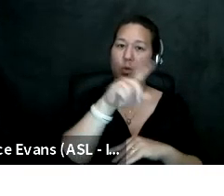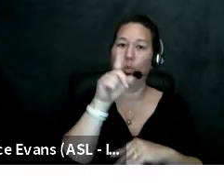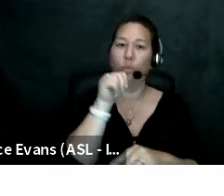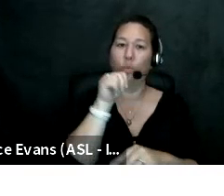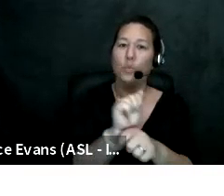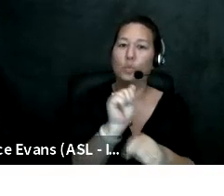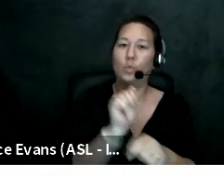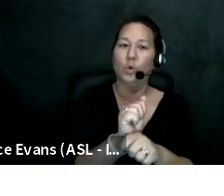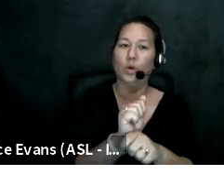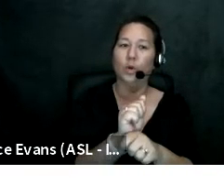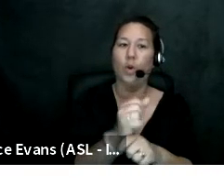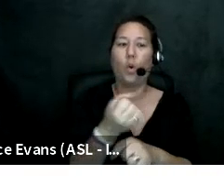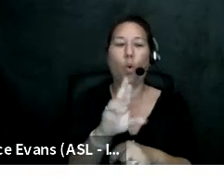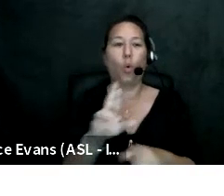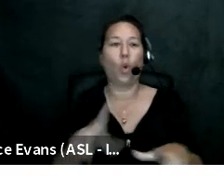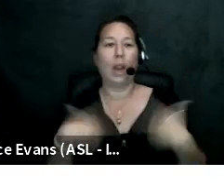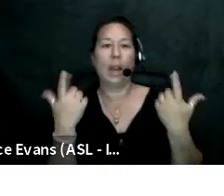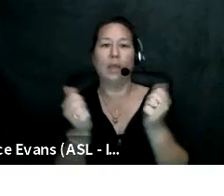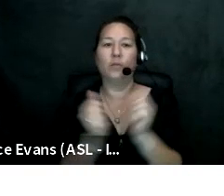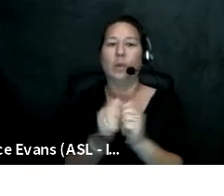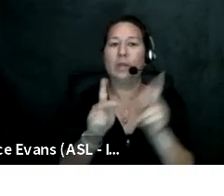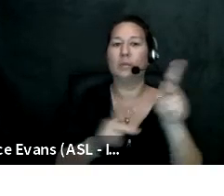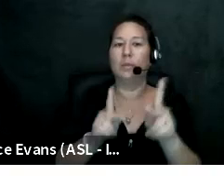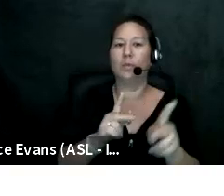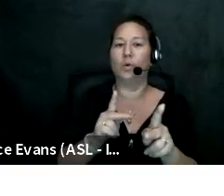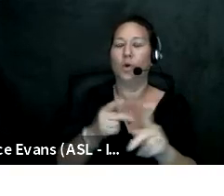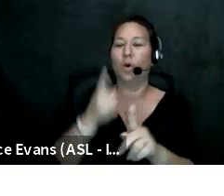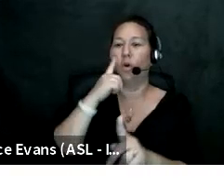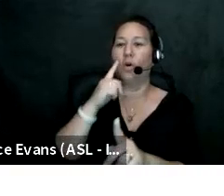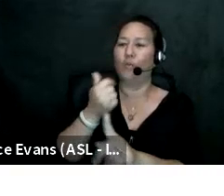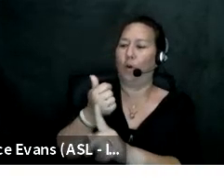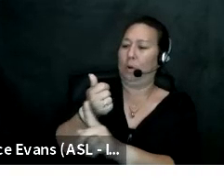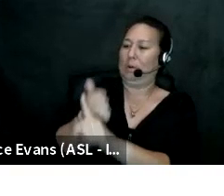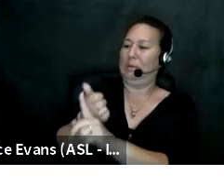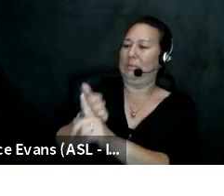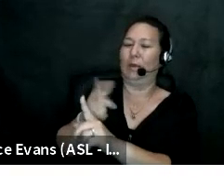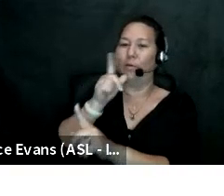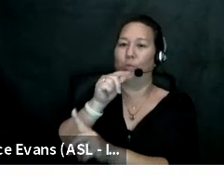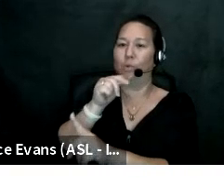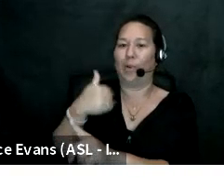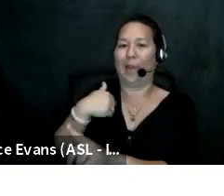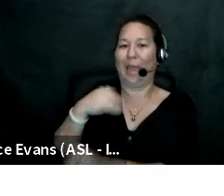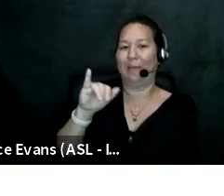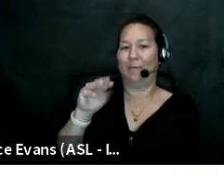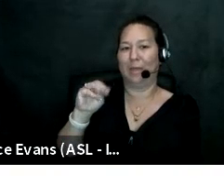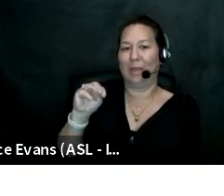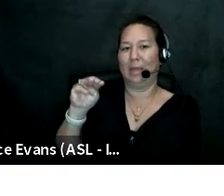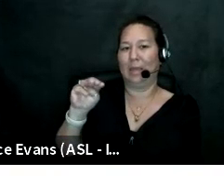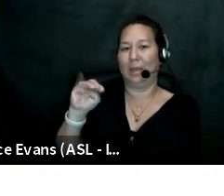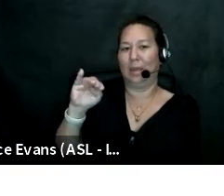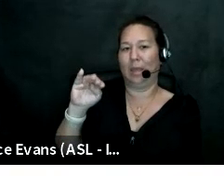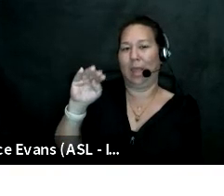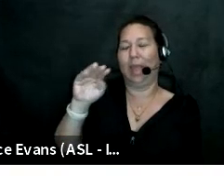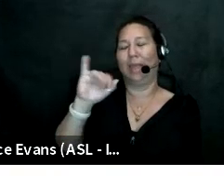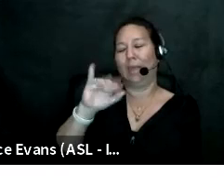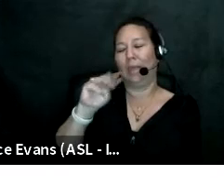work and or live with people who are immunocompromised and or unvaccinated?